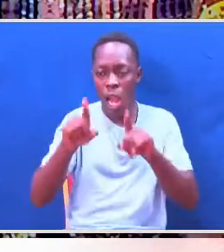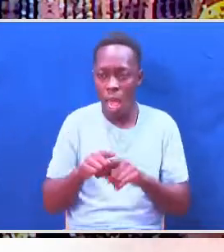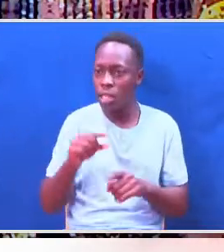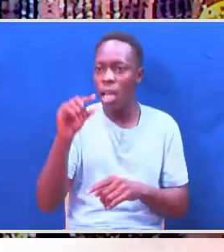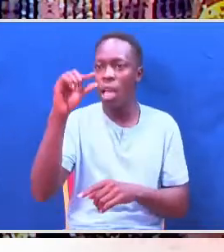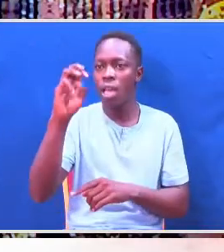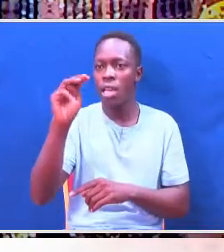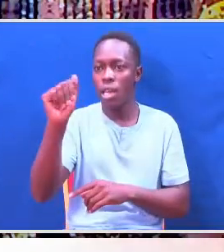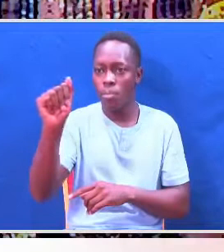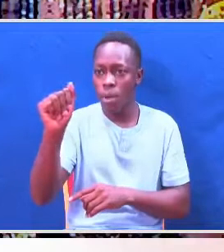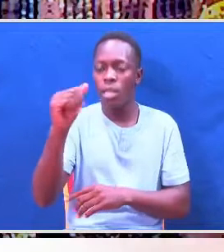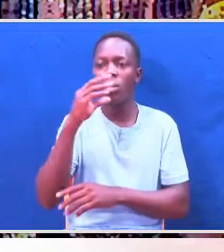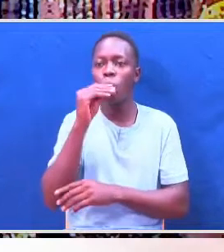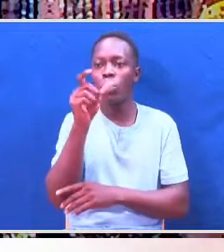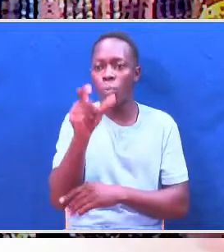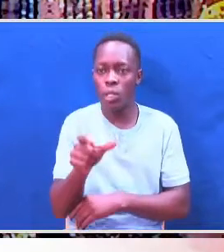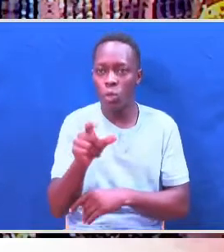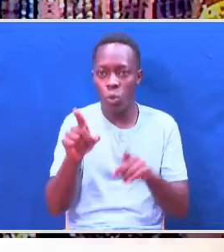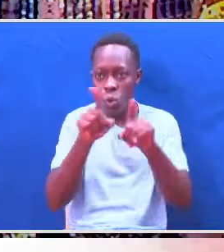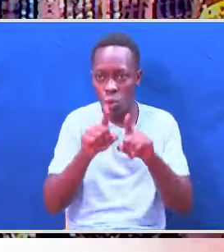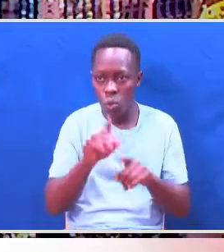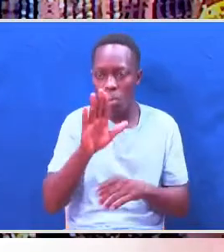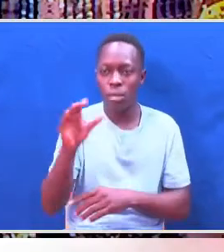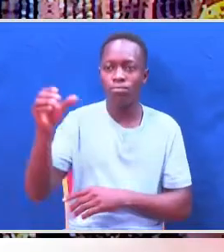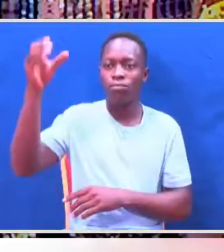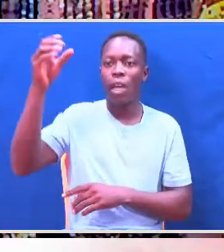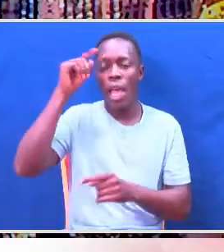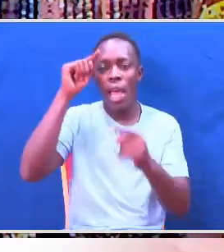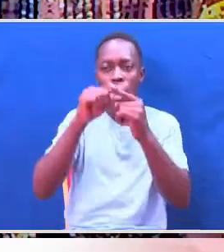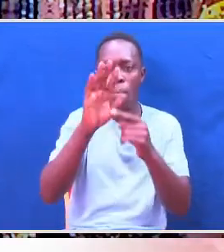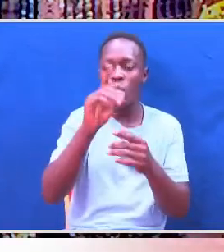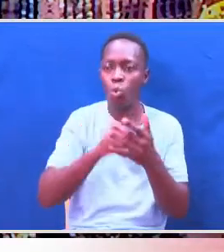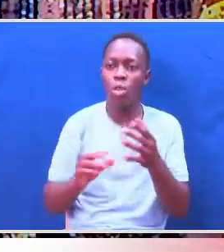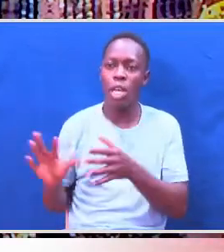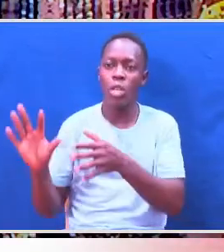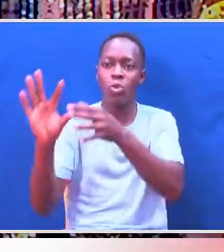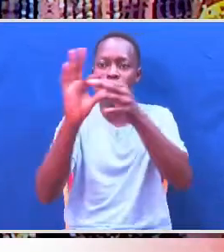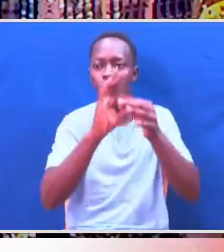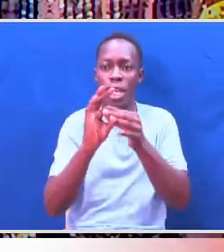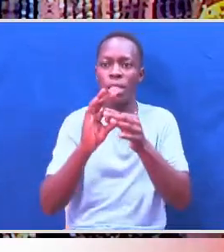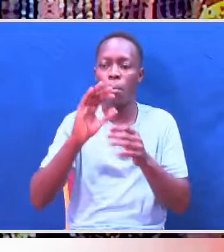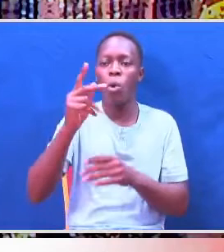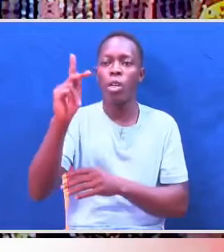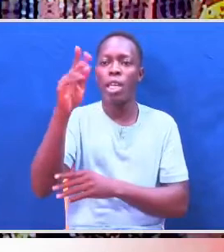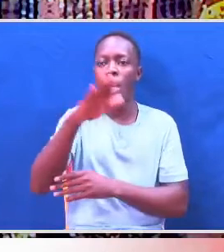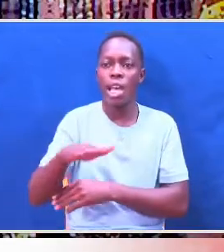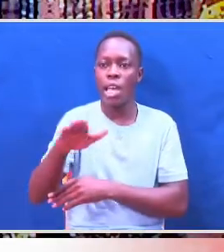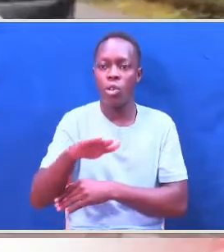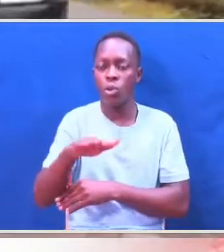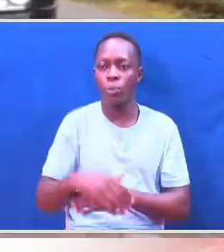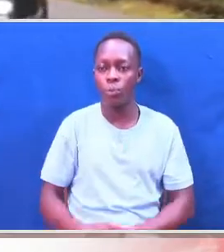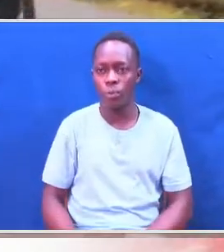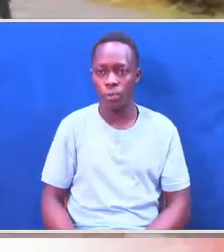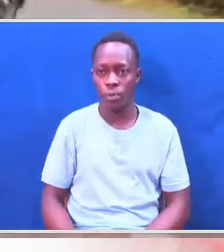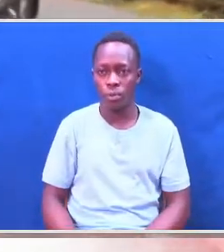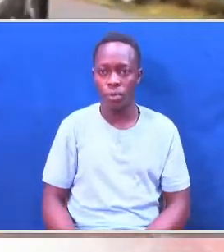spokesman. Muturi says his main mission is to unite the vote-rich region, as Mike Kagwongo now reports.